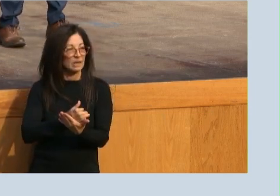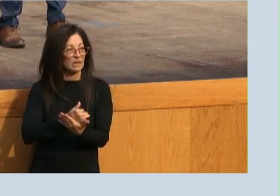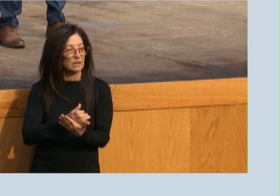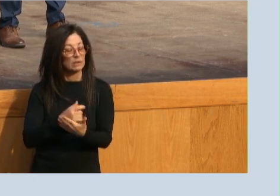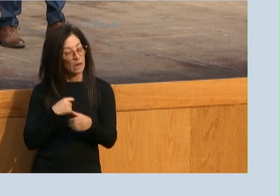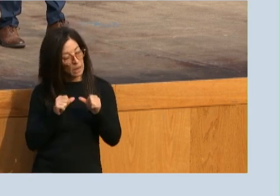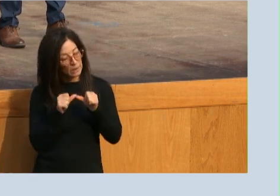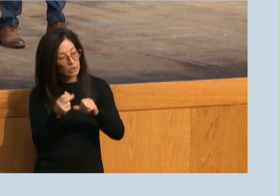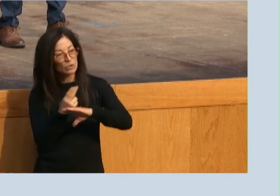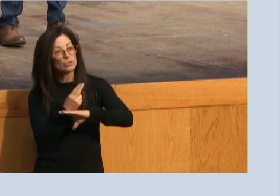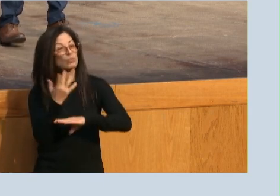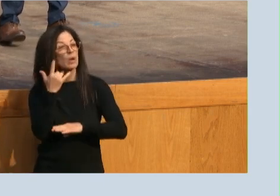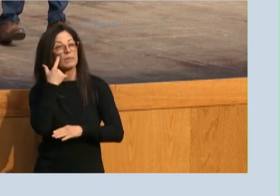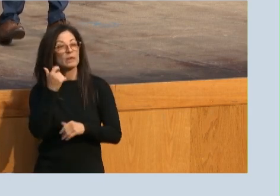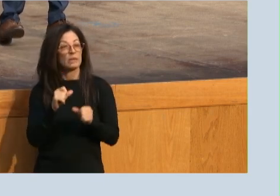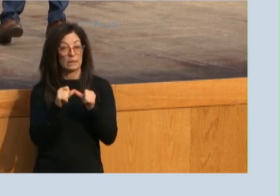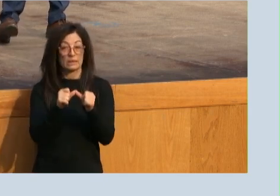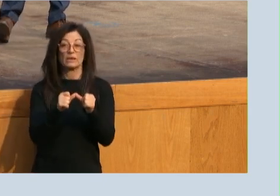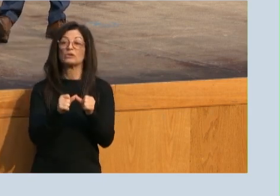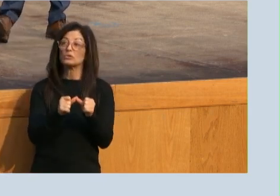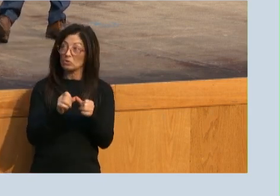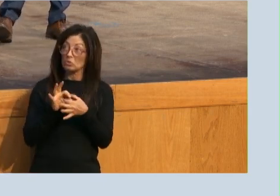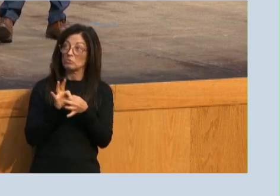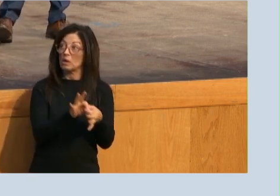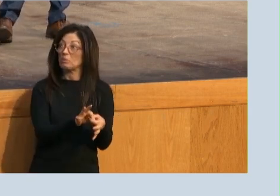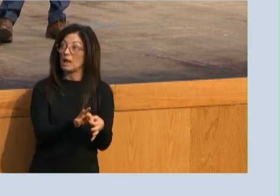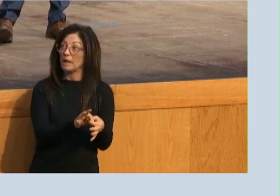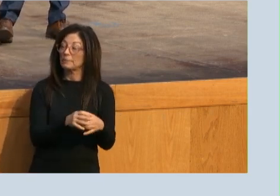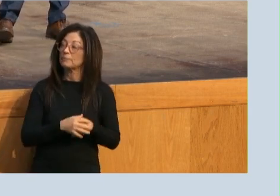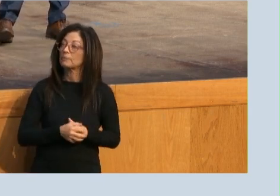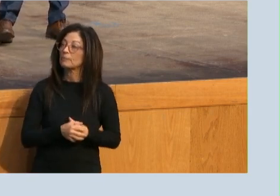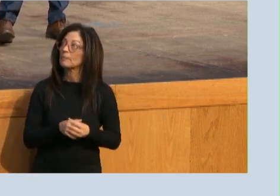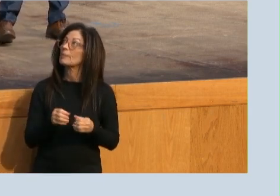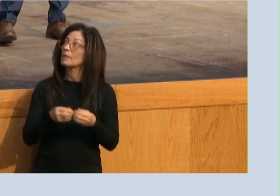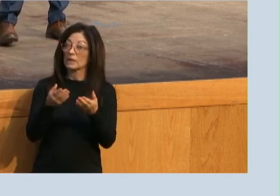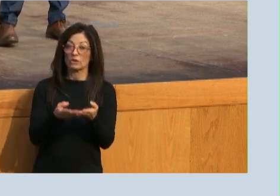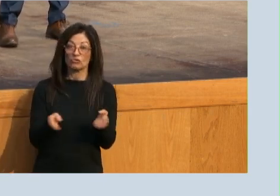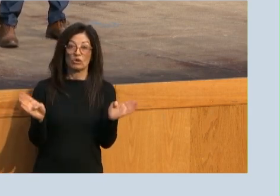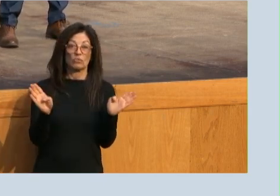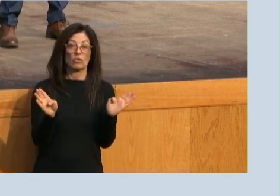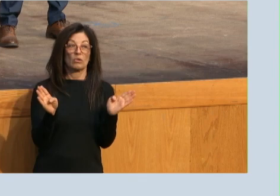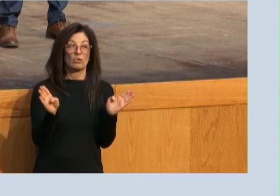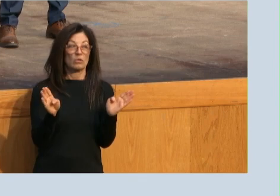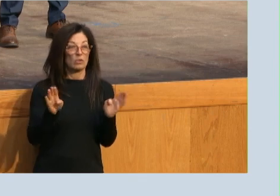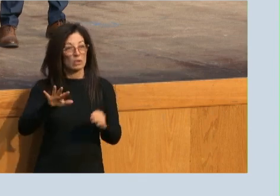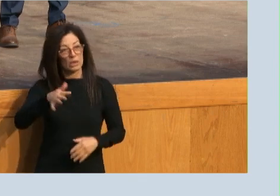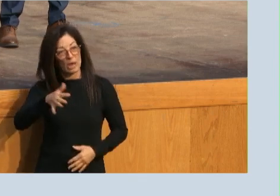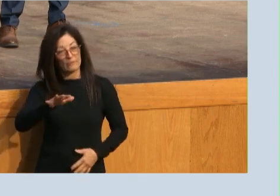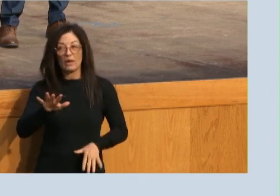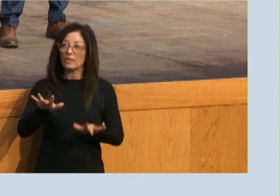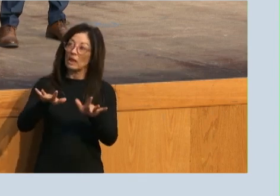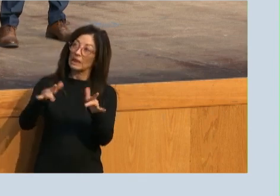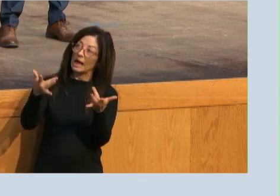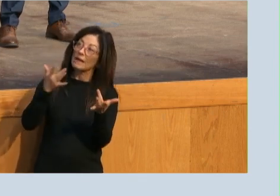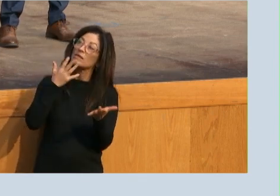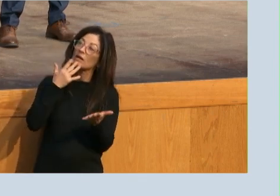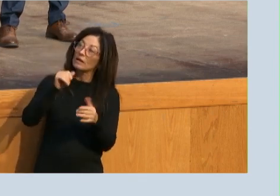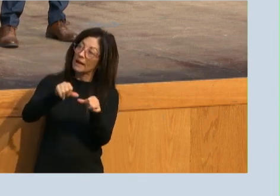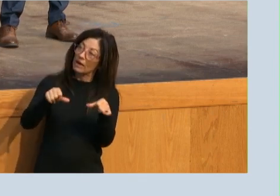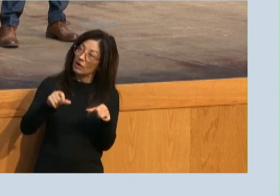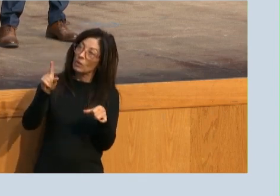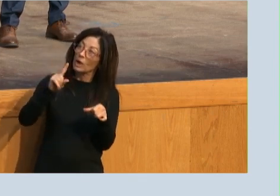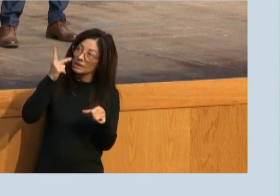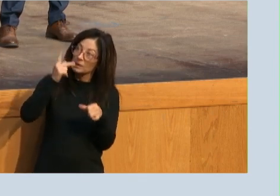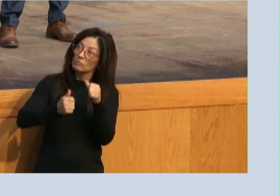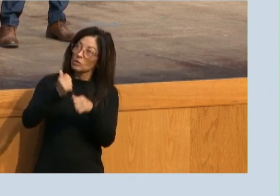continue to use it because it continues to apply. In general, the kind of light-colored area is where I see most